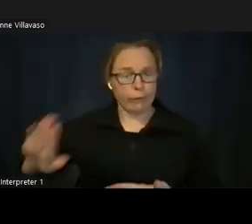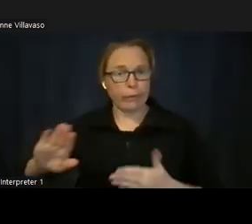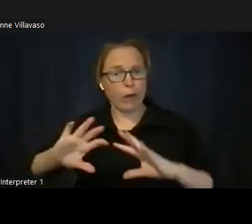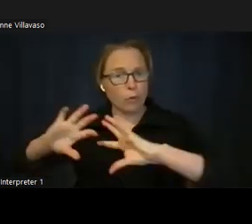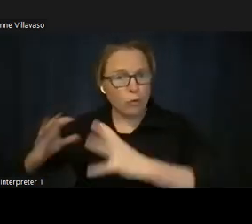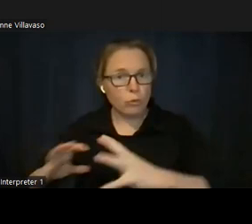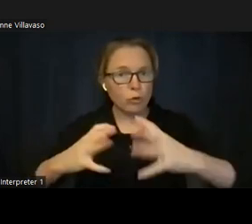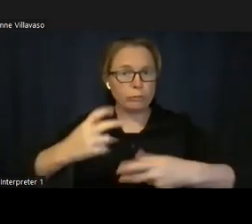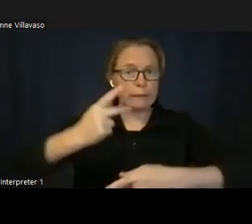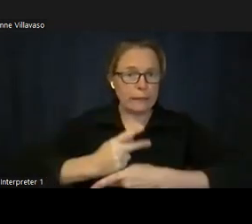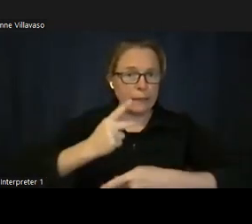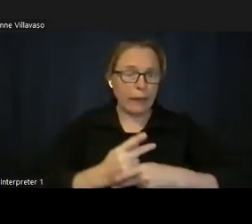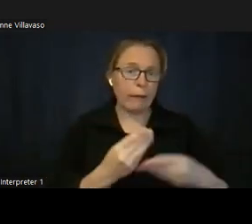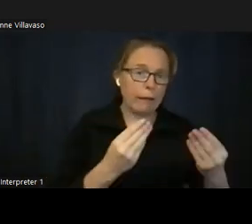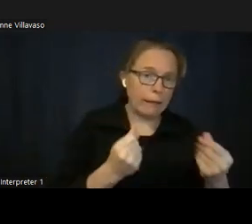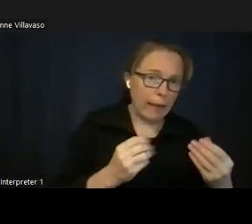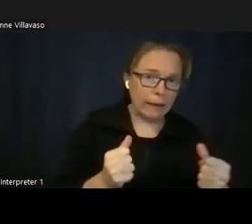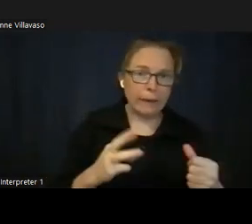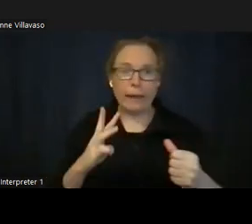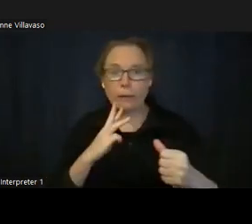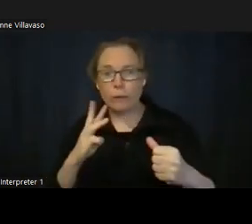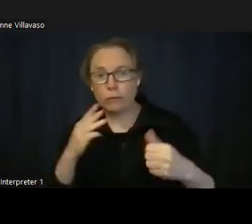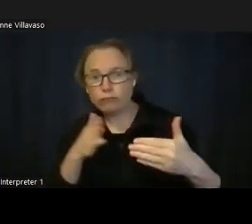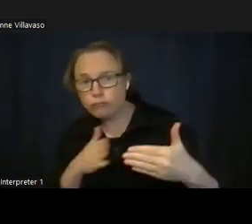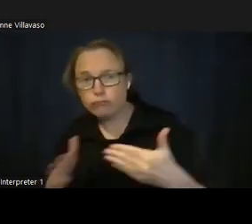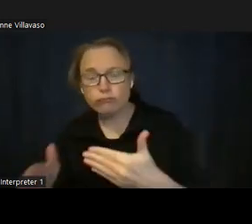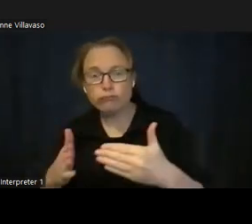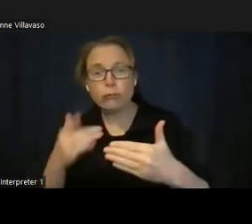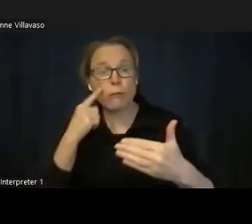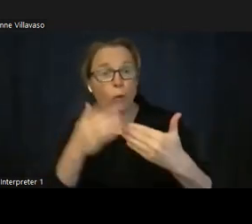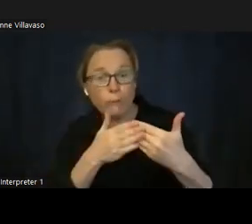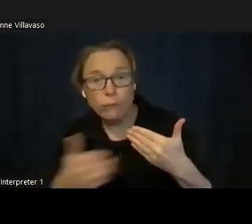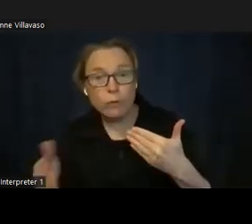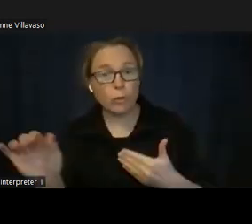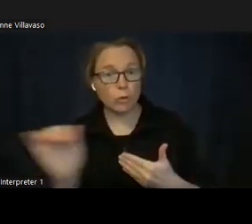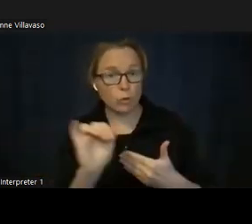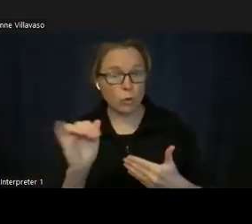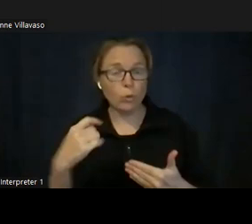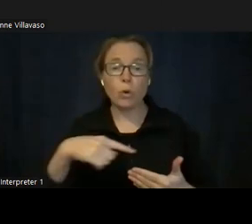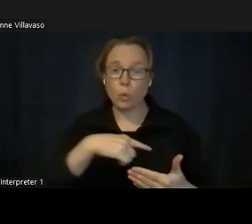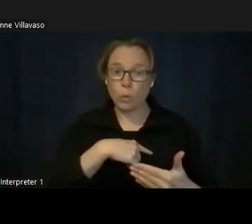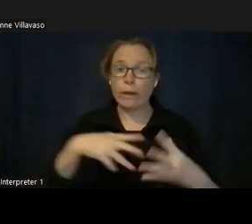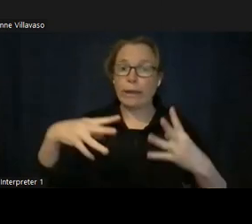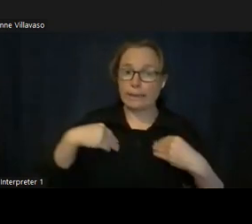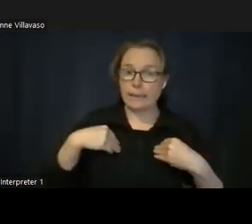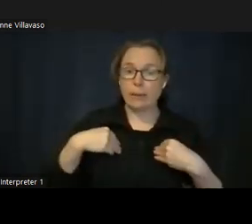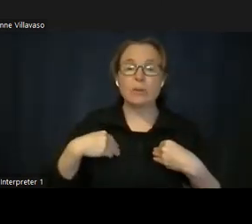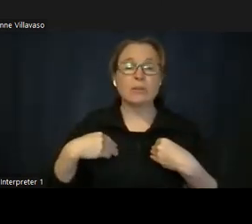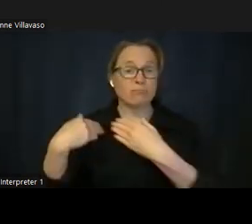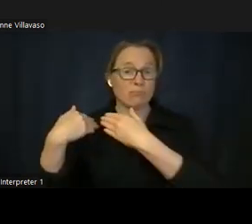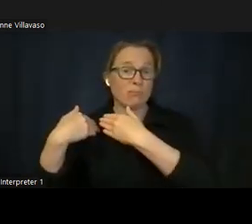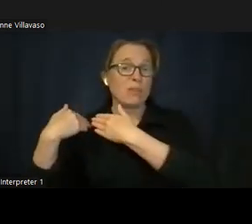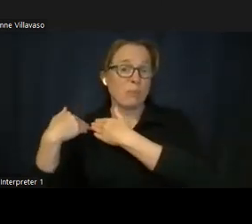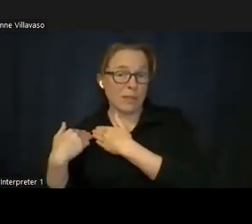rivers since time immemorial for future generations. We recognize and undertake responsibility for the destruction of the river and the